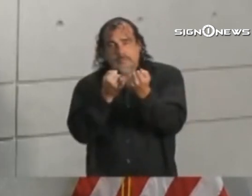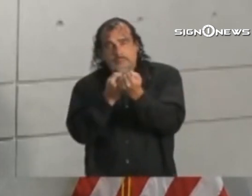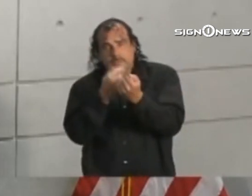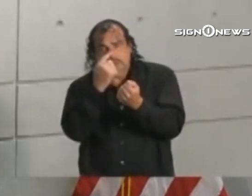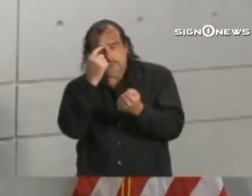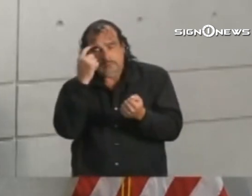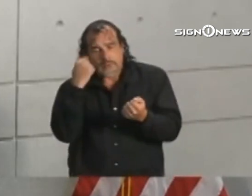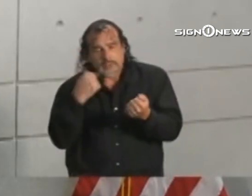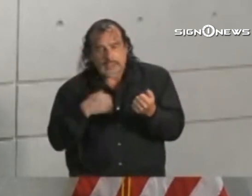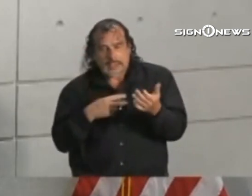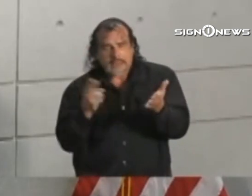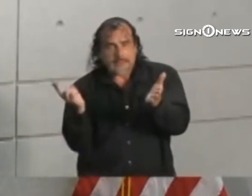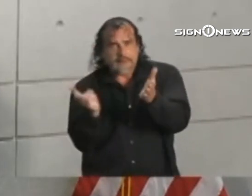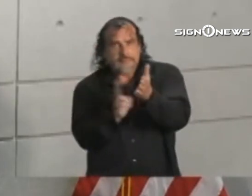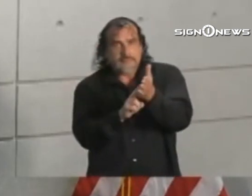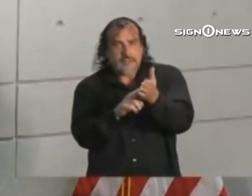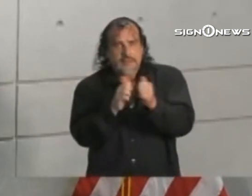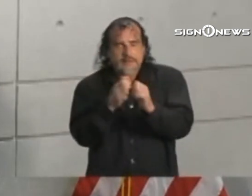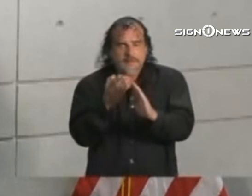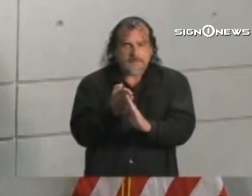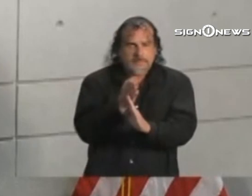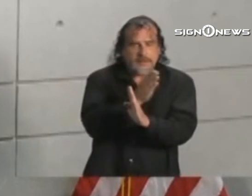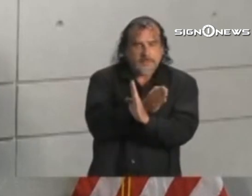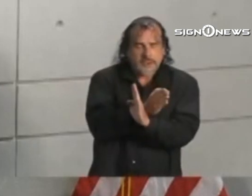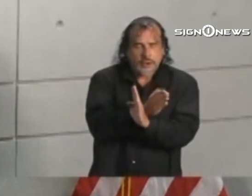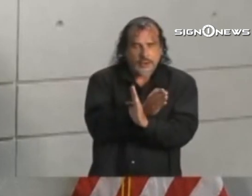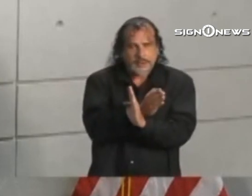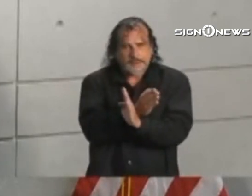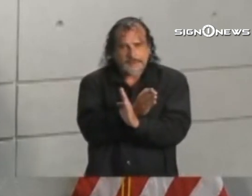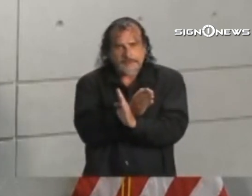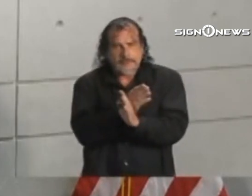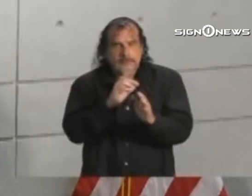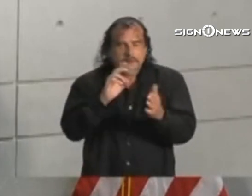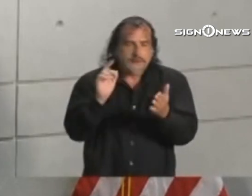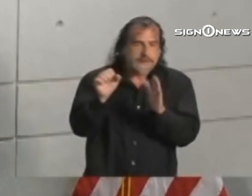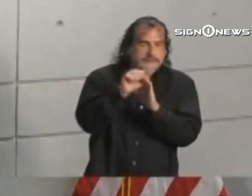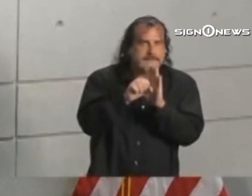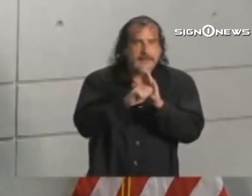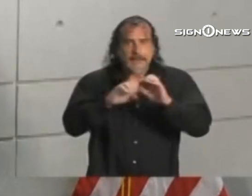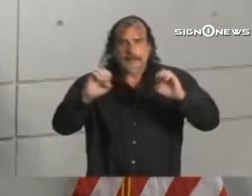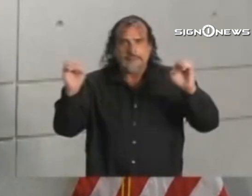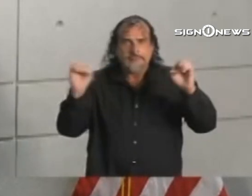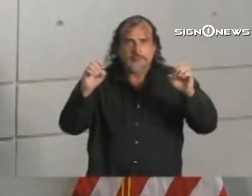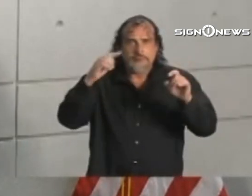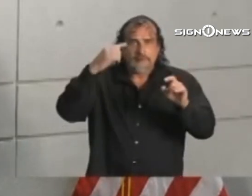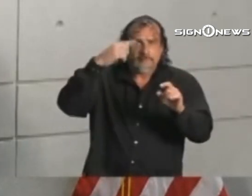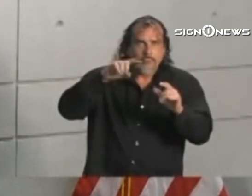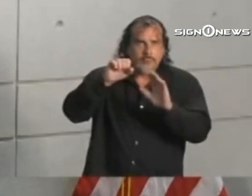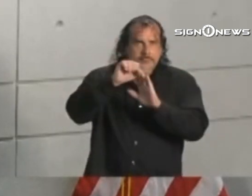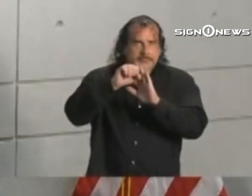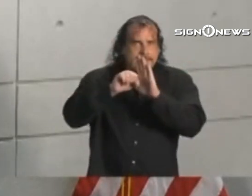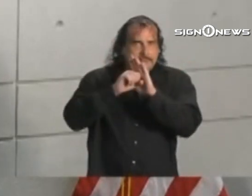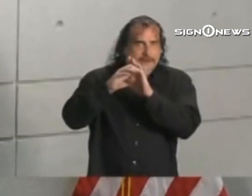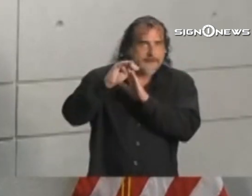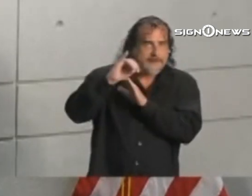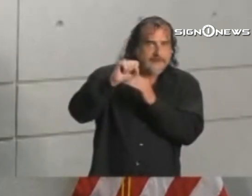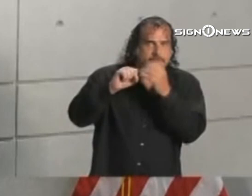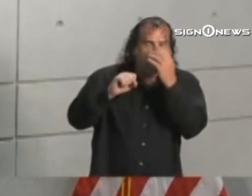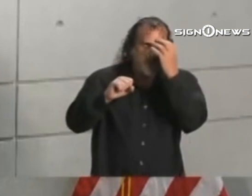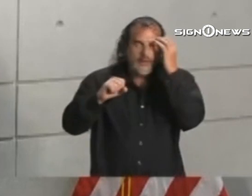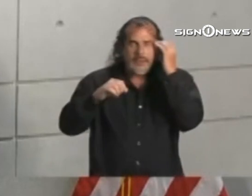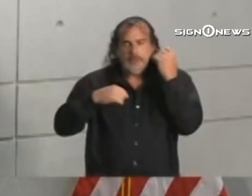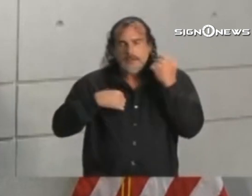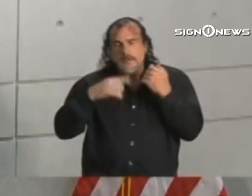have signed the preliminary state of emergency for our state, and we will continue to